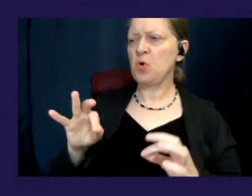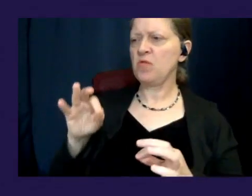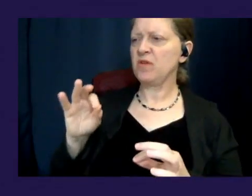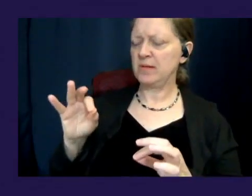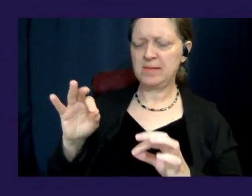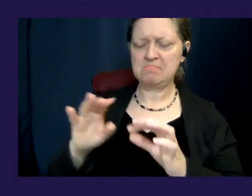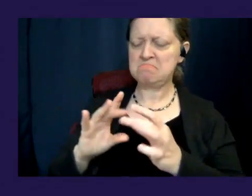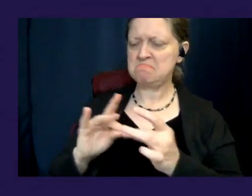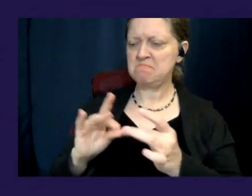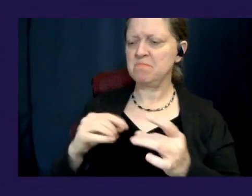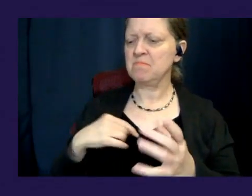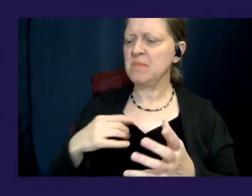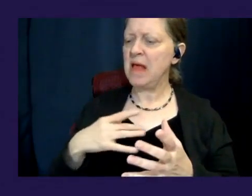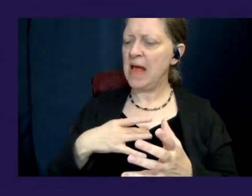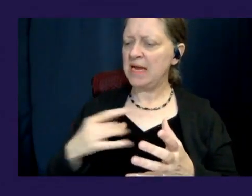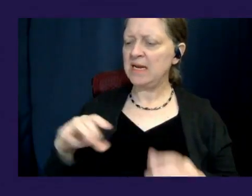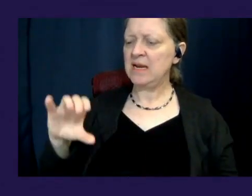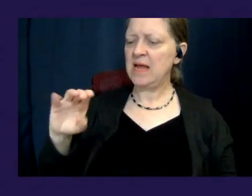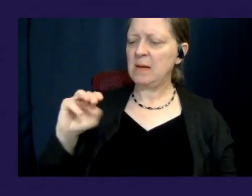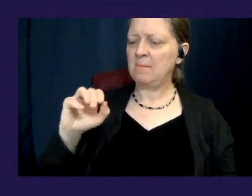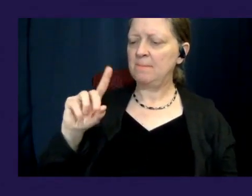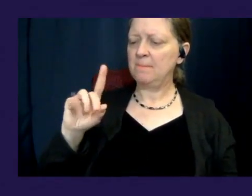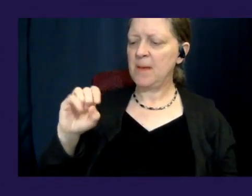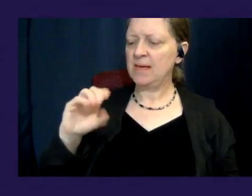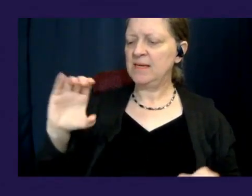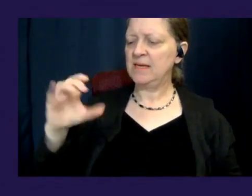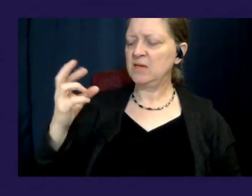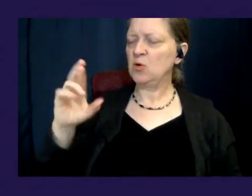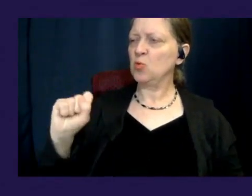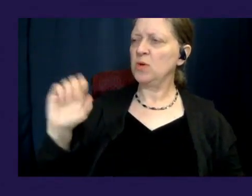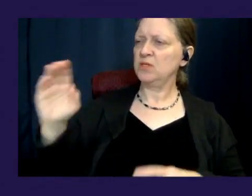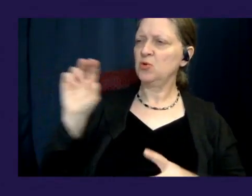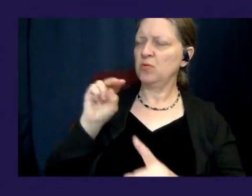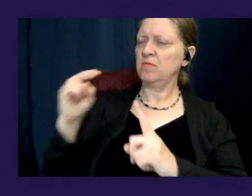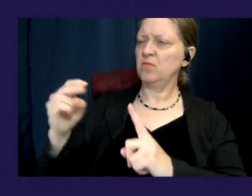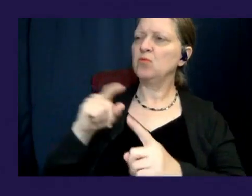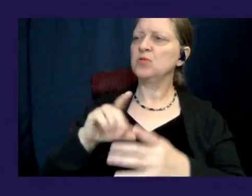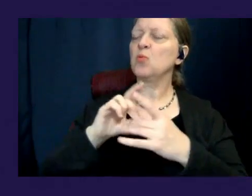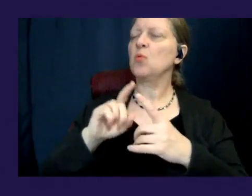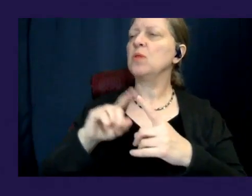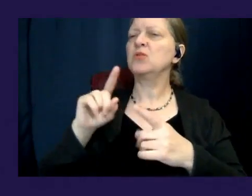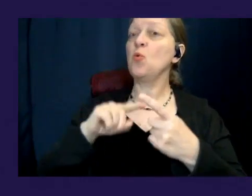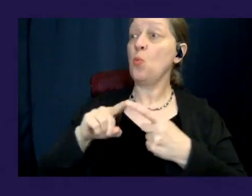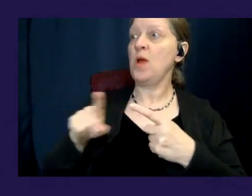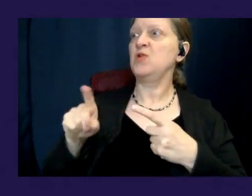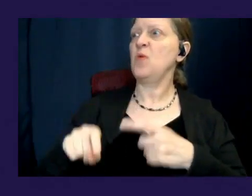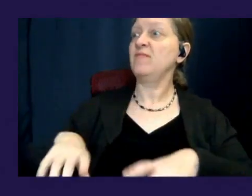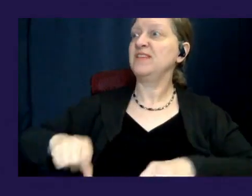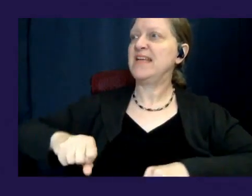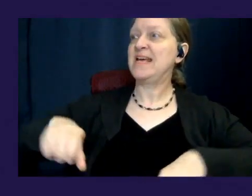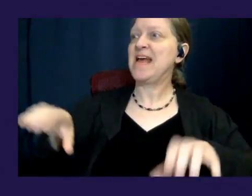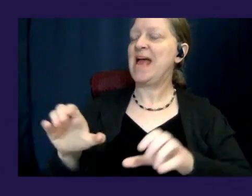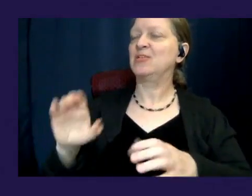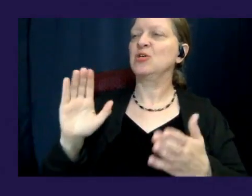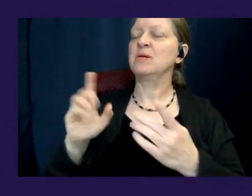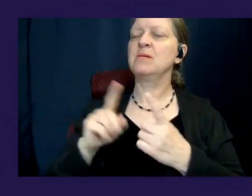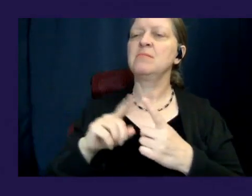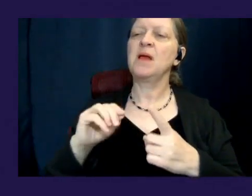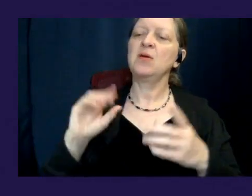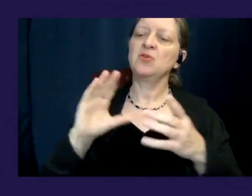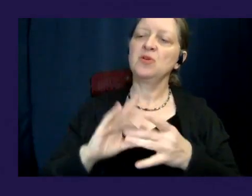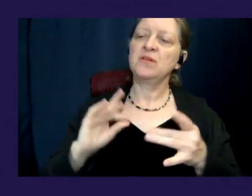and Chris's take on this as it relates to identifying when do you actually need to take action versus just narratives or misinformation